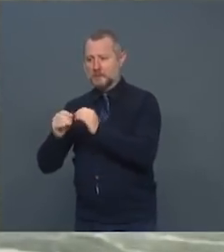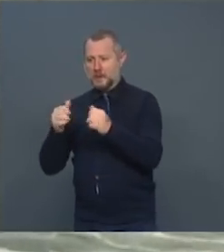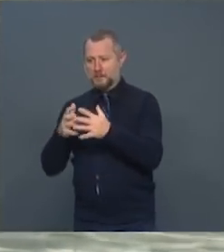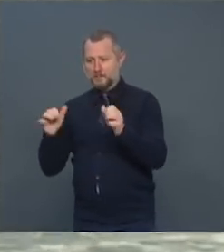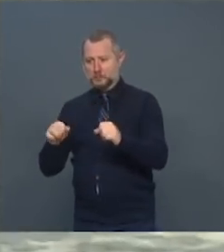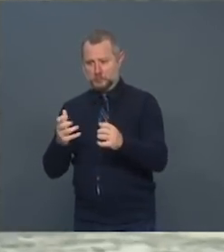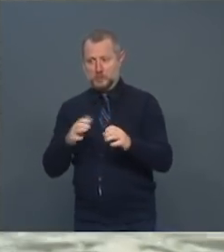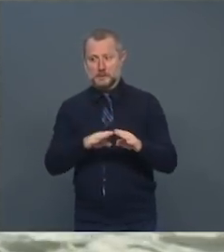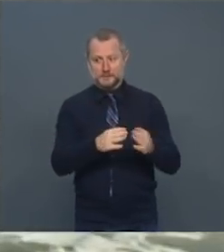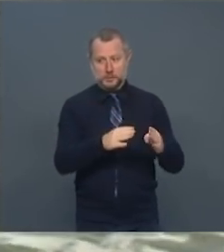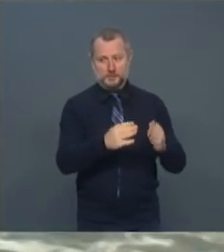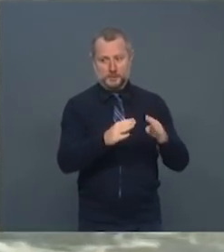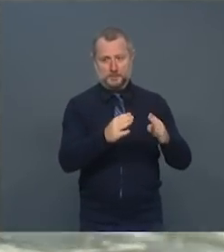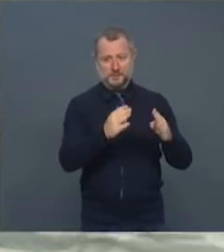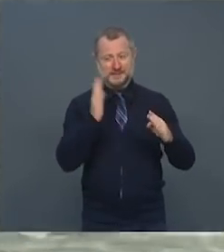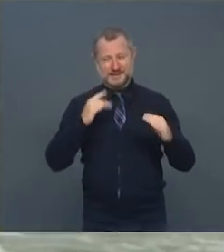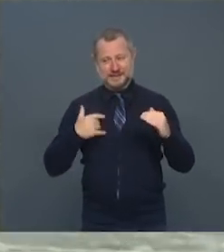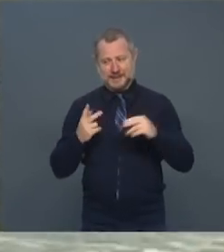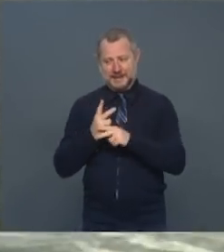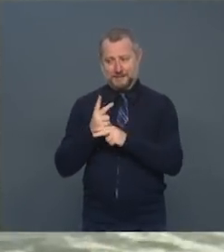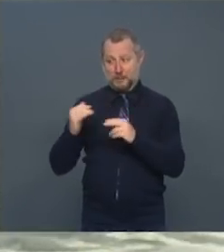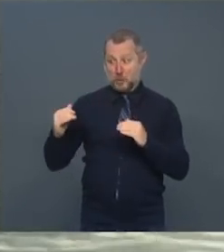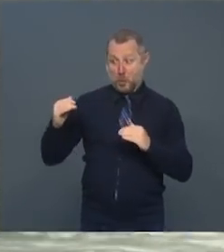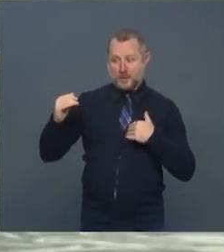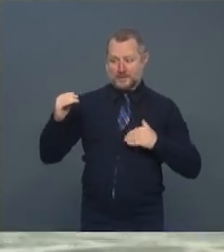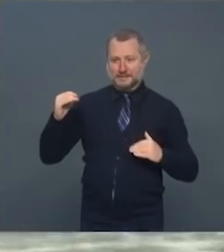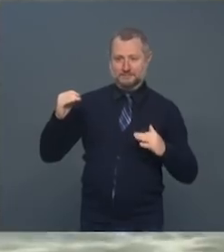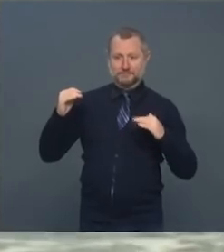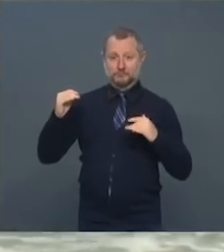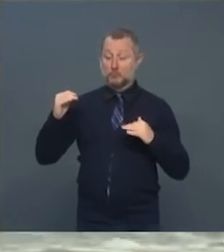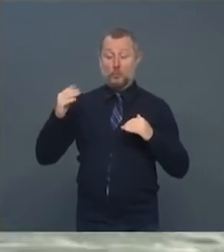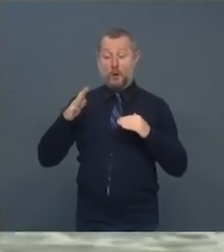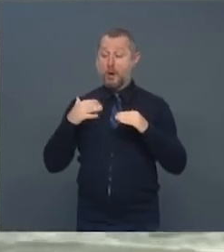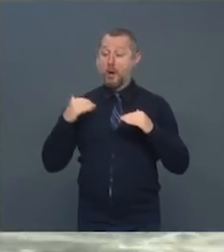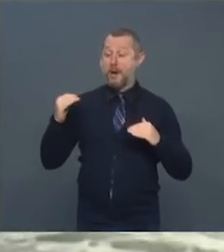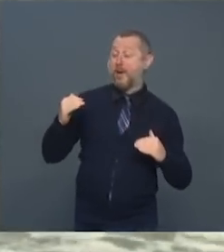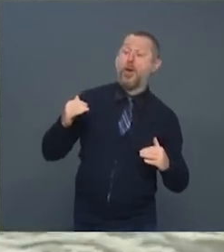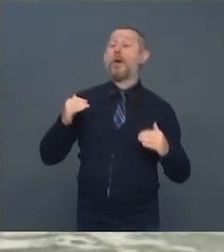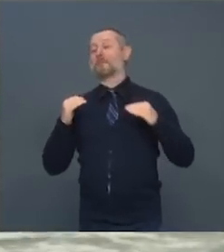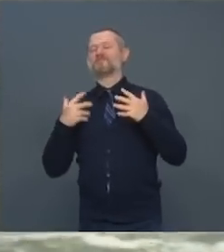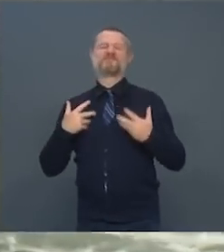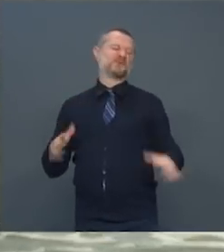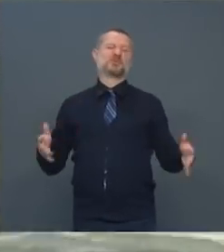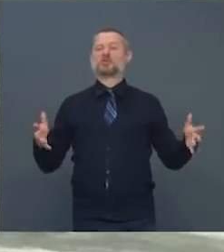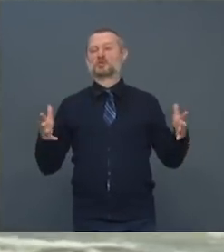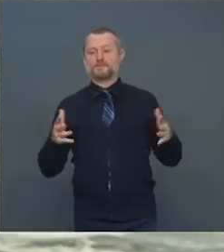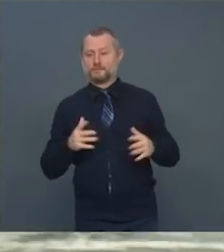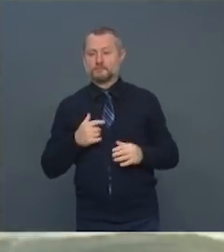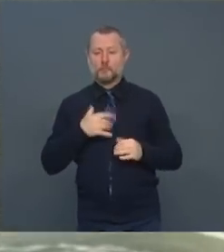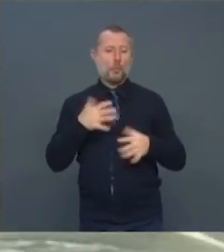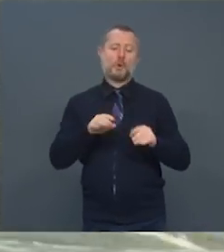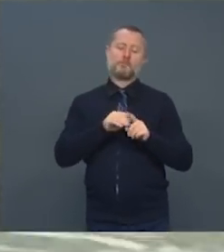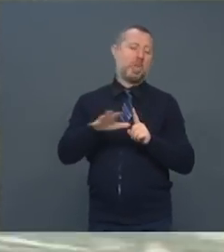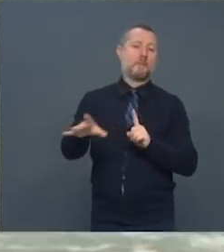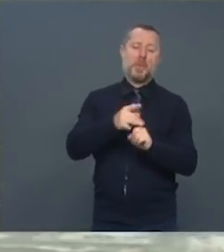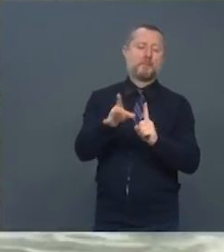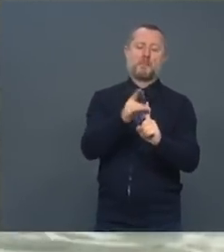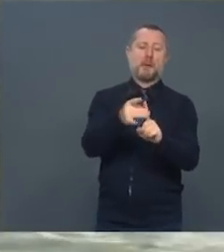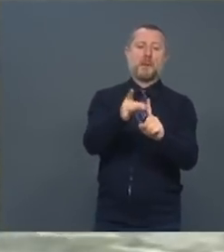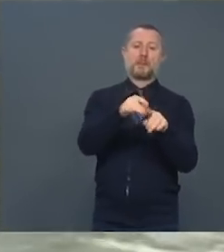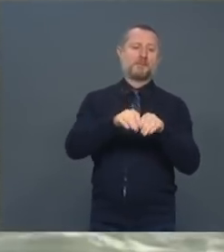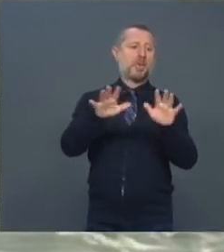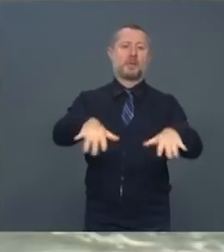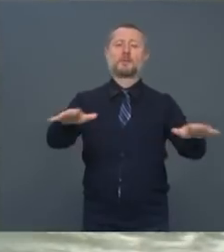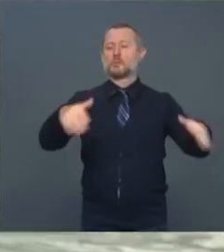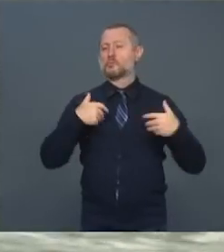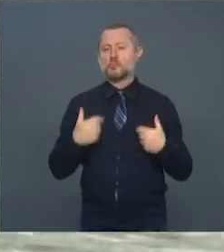can without going back into an outbreak crisis. And by the way, if you're going